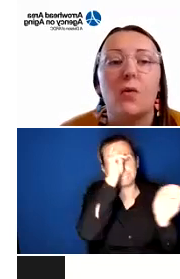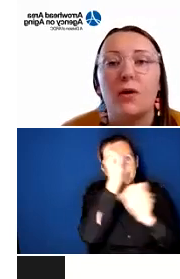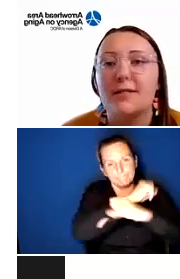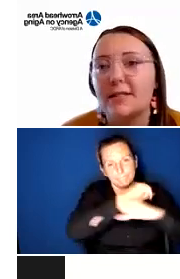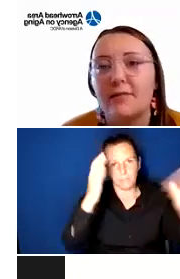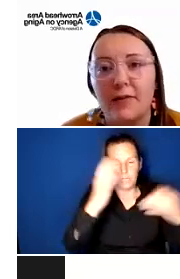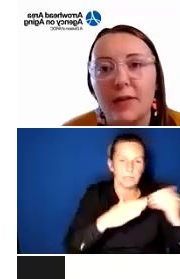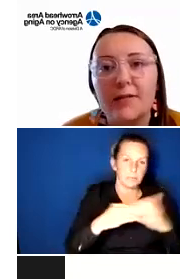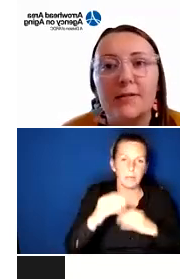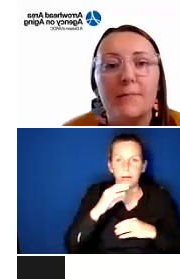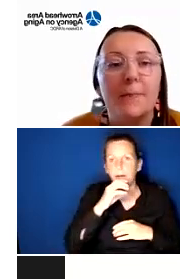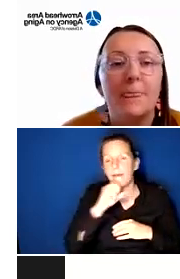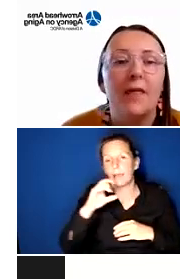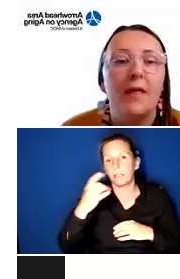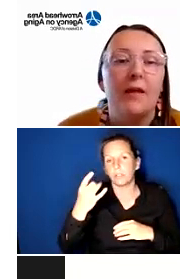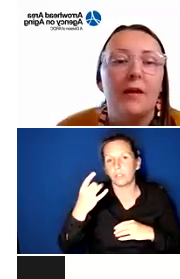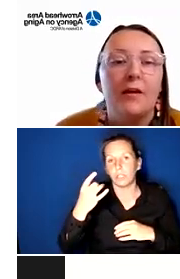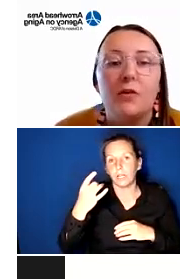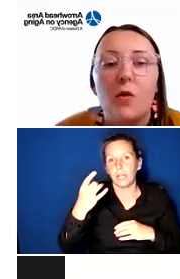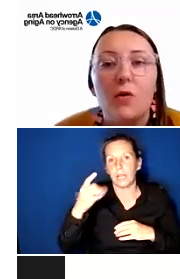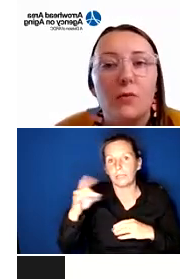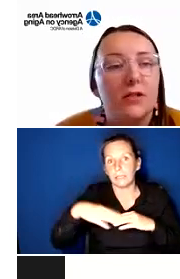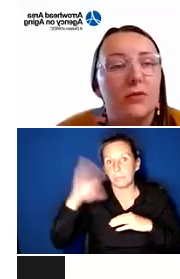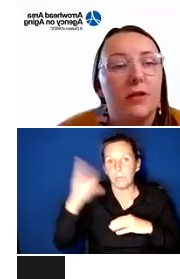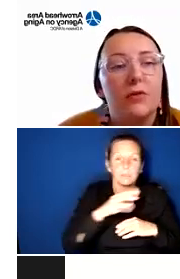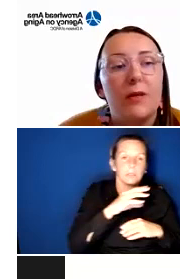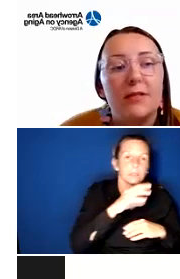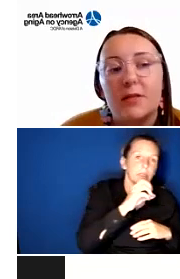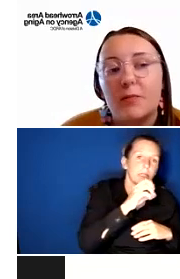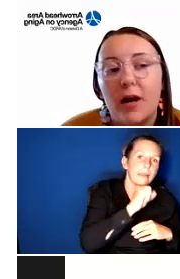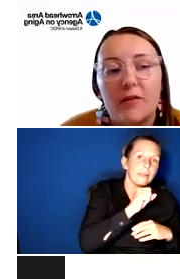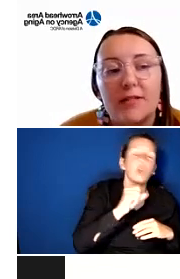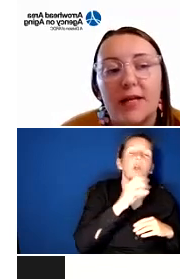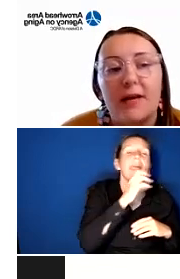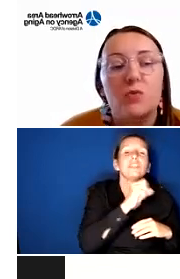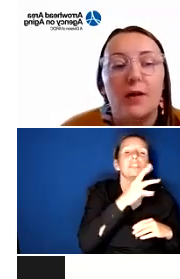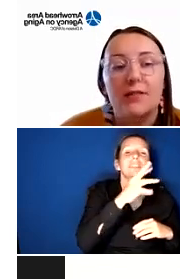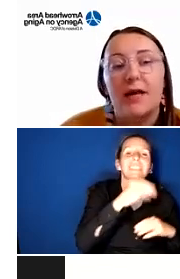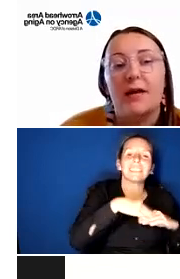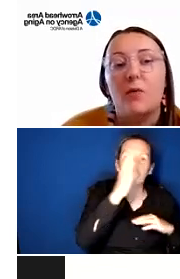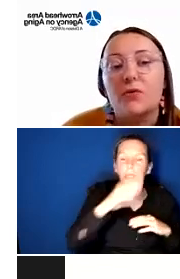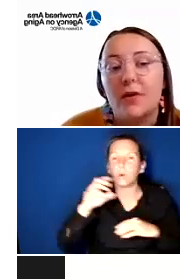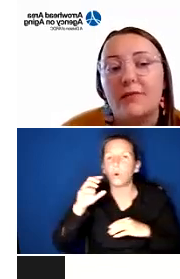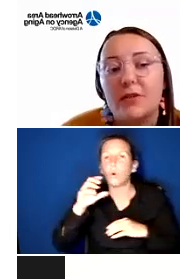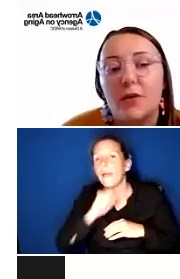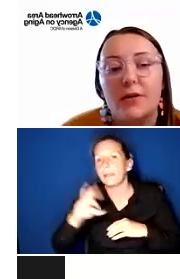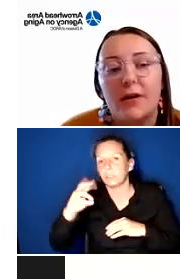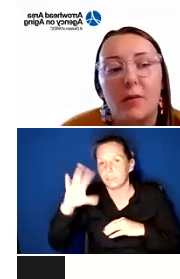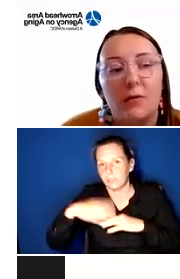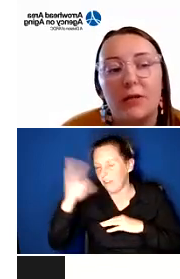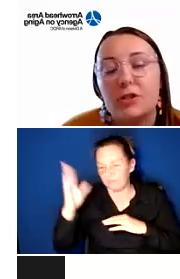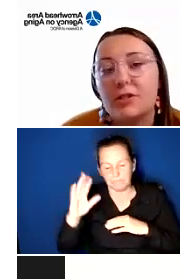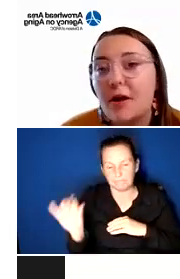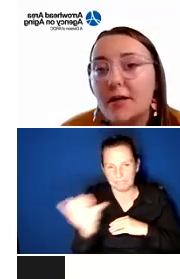plus or 65 plus. The goal was to include basic demographics data as well as data most relevant to our